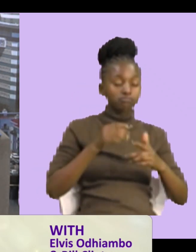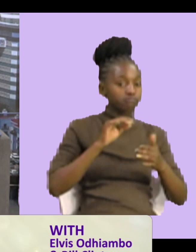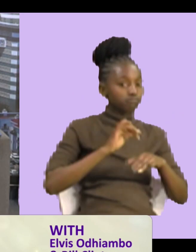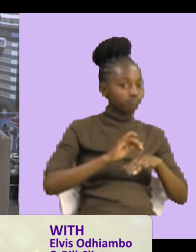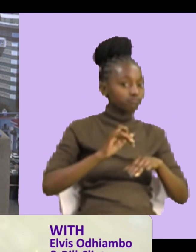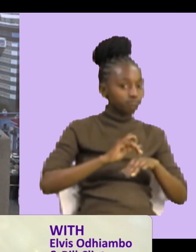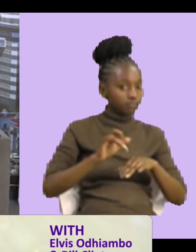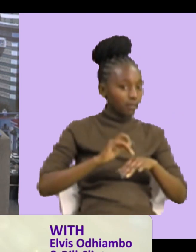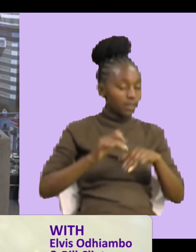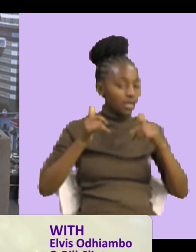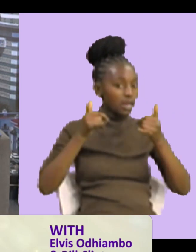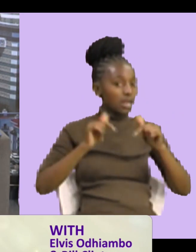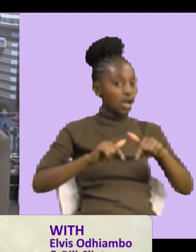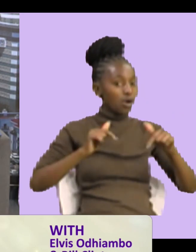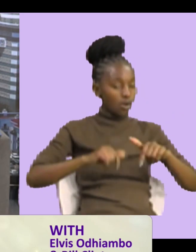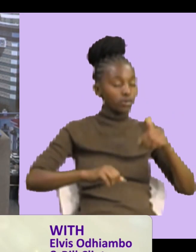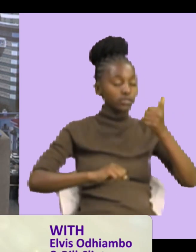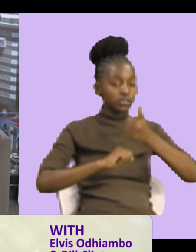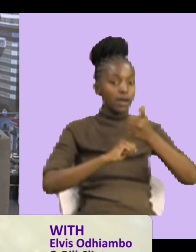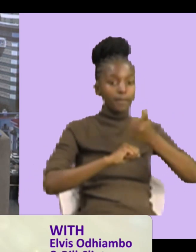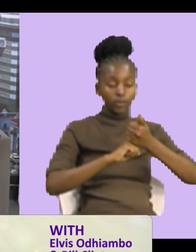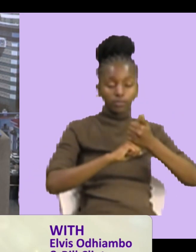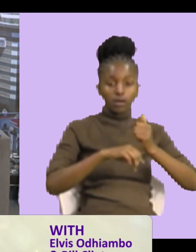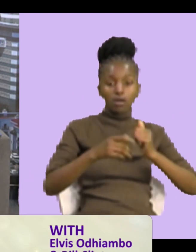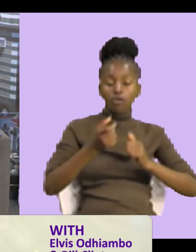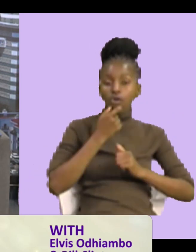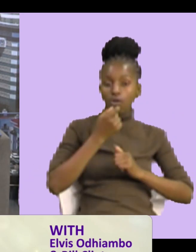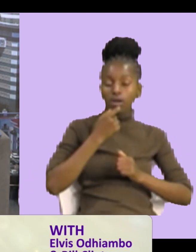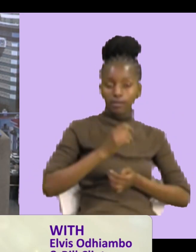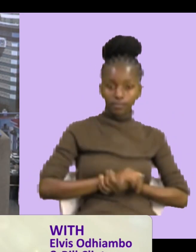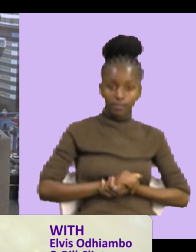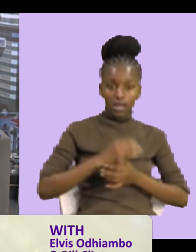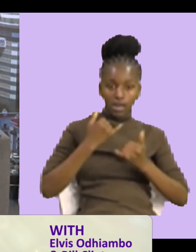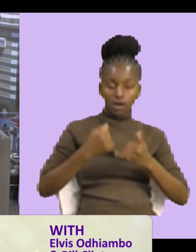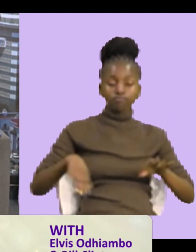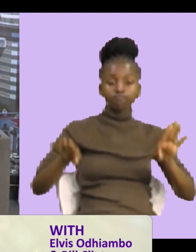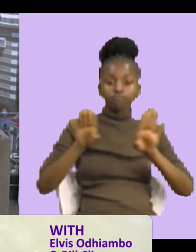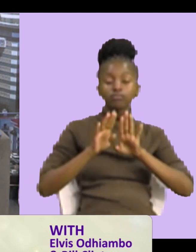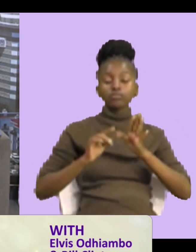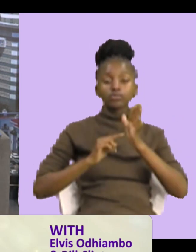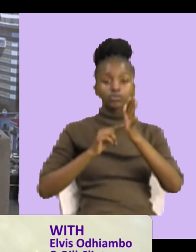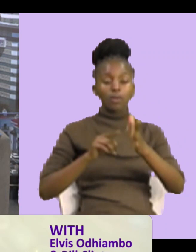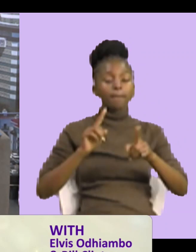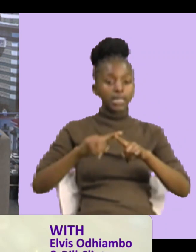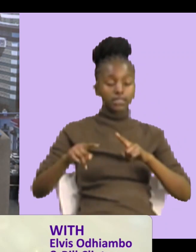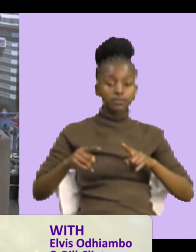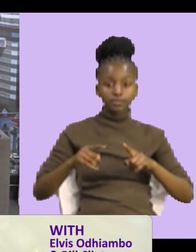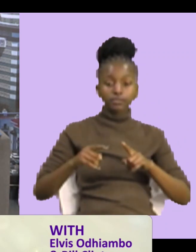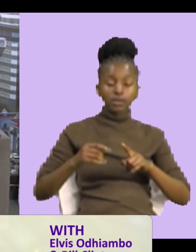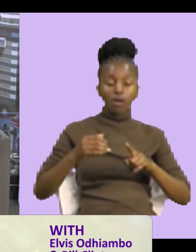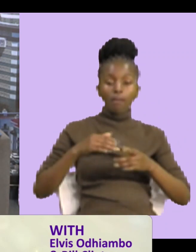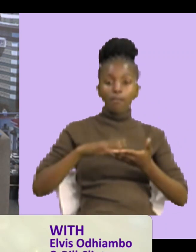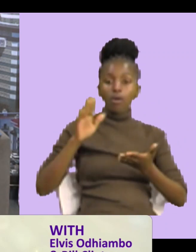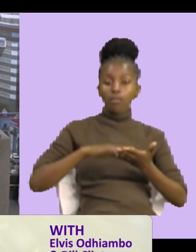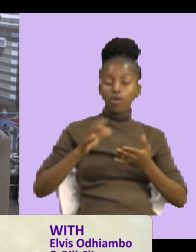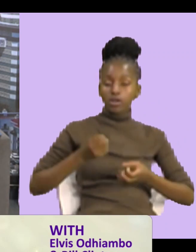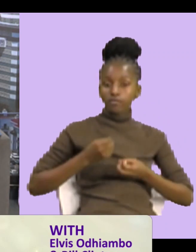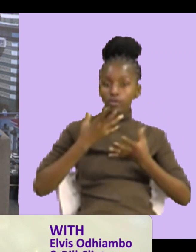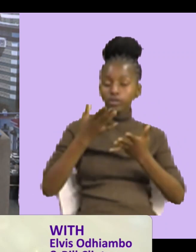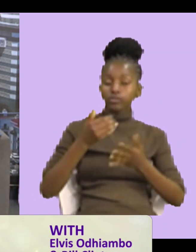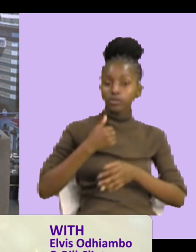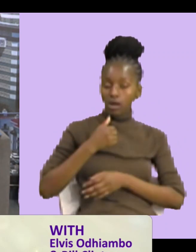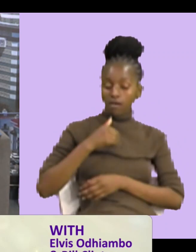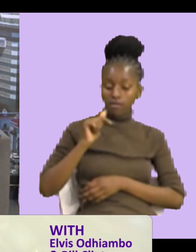current champions Gor Mahia. Now, we've come to the end of the show, but then again, just to leave you with some information that is as far as the